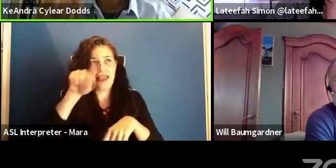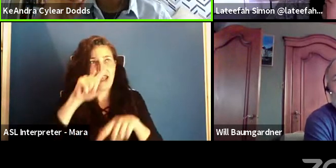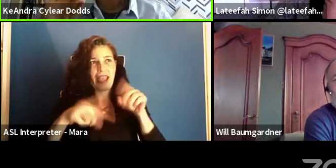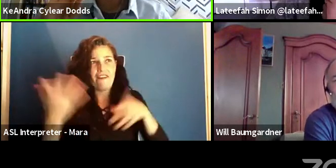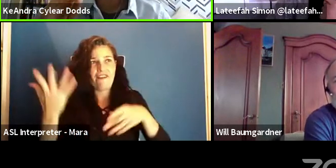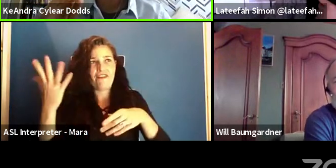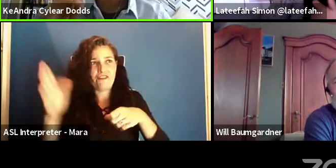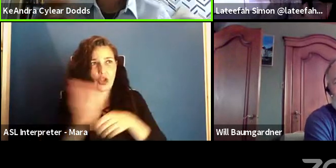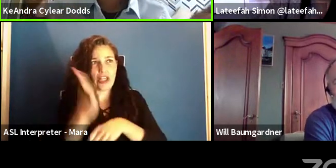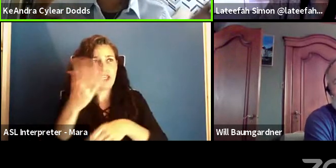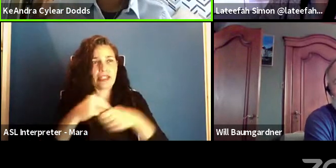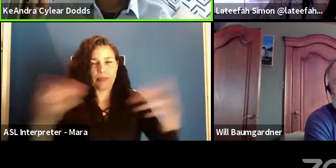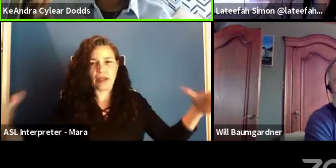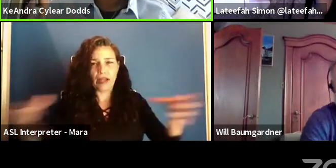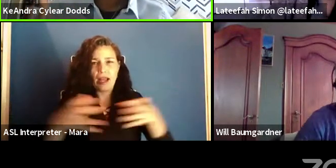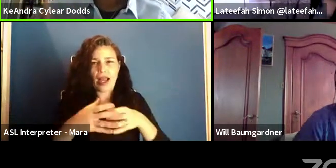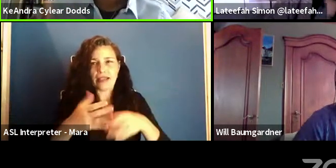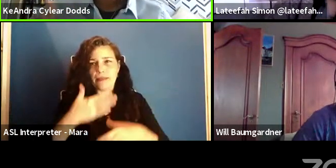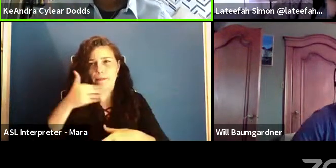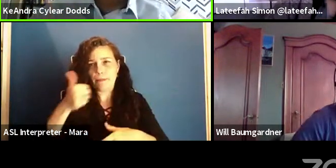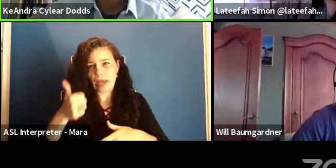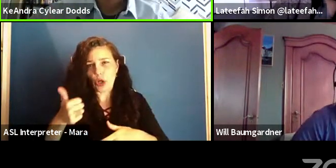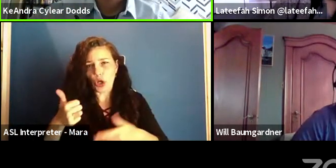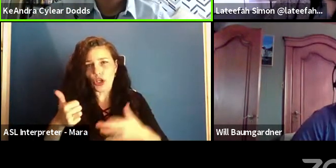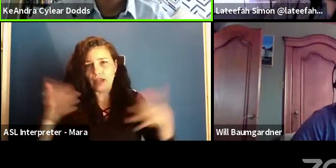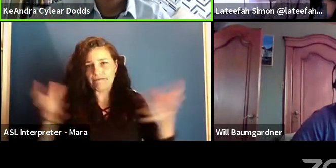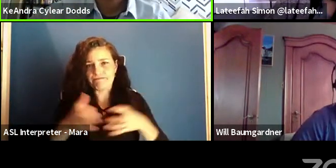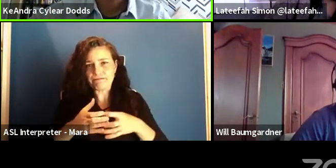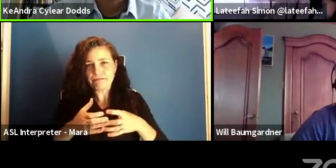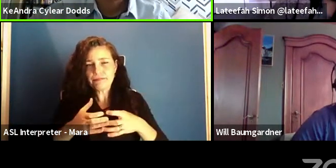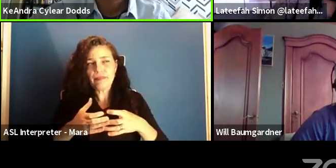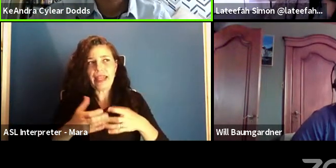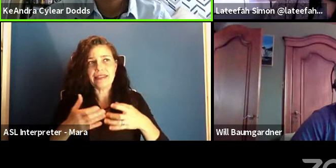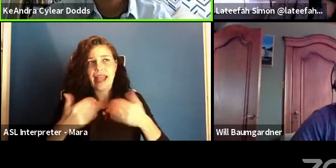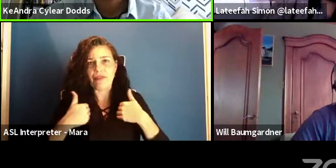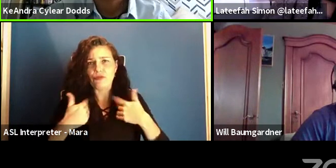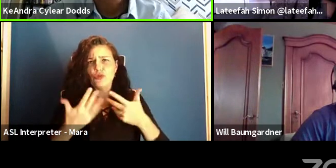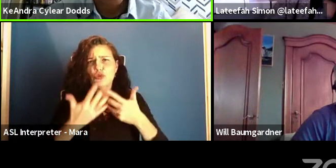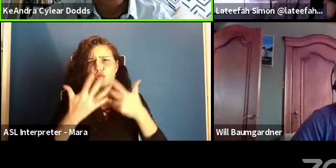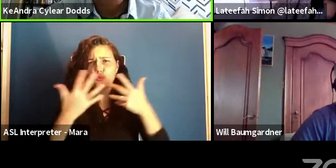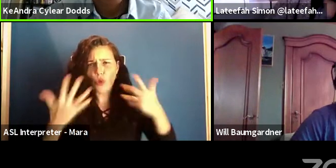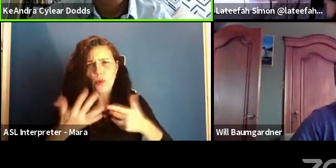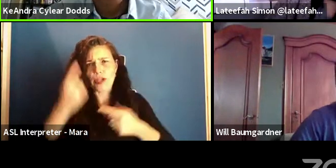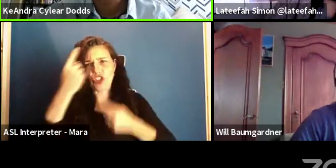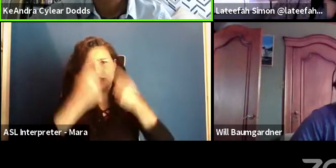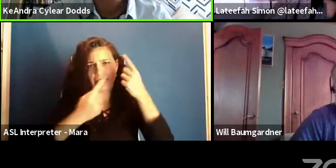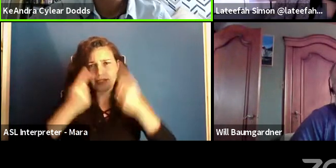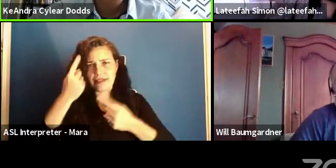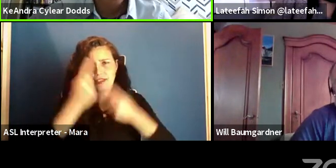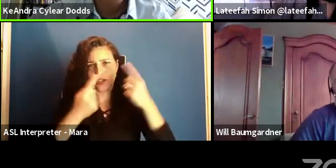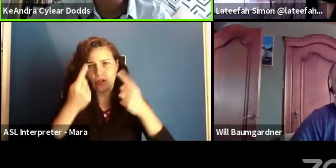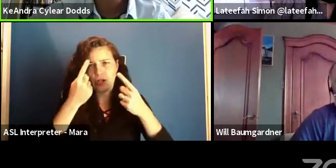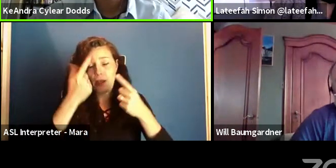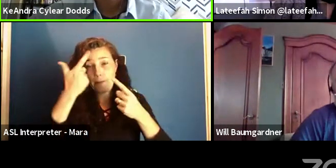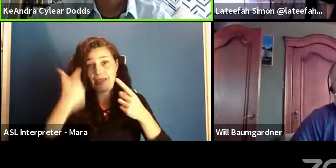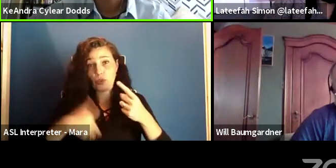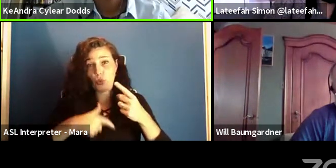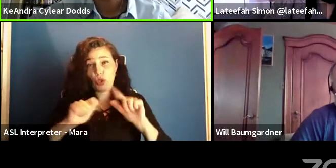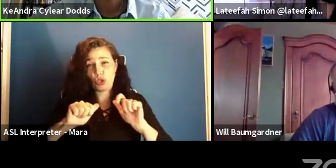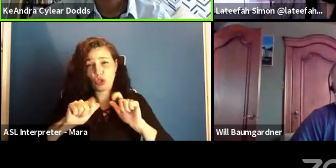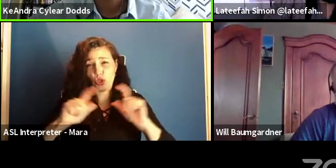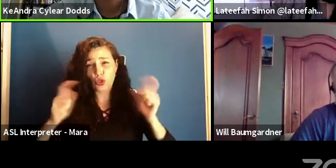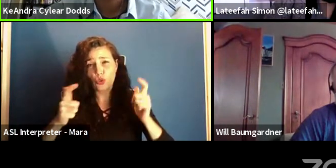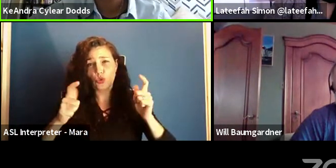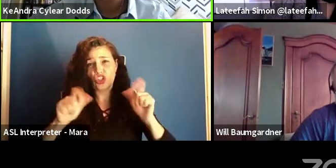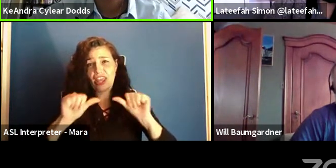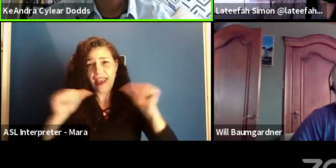a little bit, but the point is there's a lot to consider in this type of work, especially for such a huge agency. And so I think my challenge is figuring